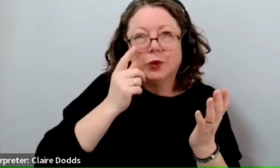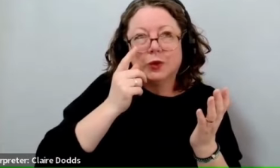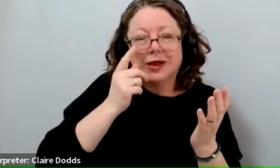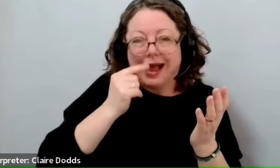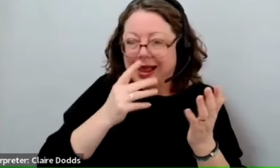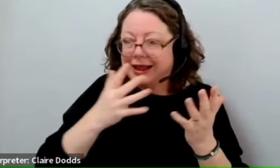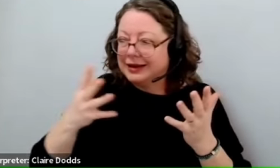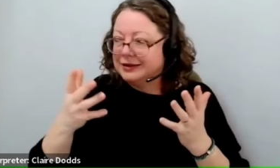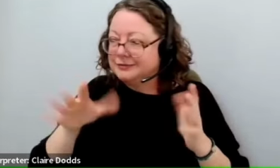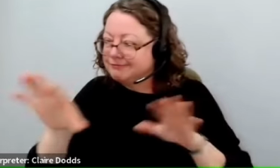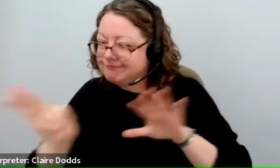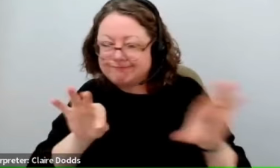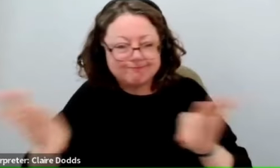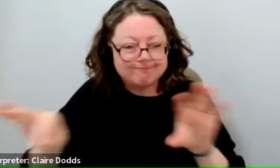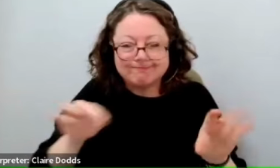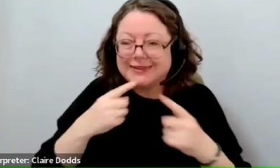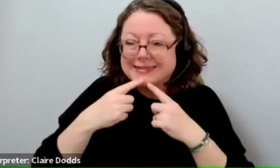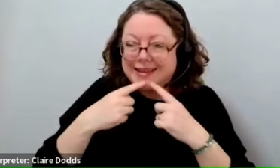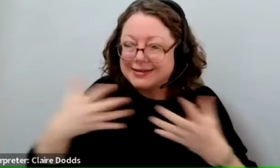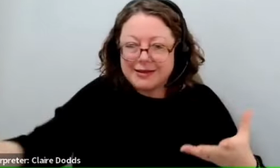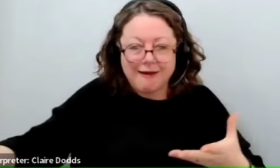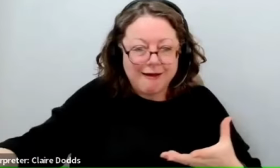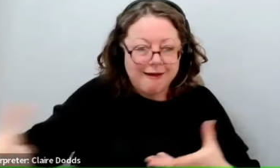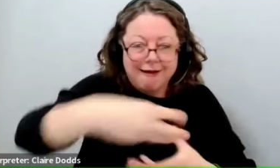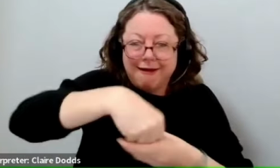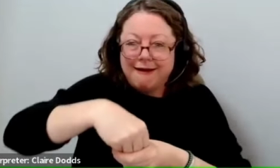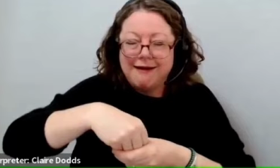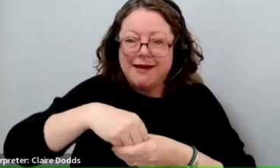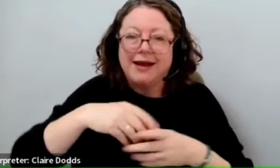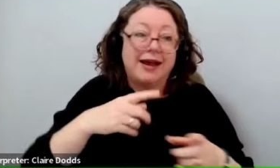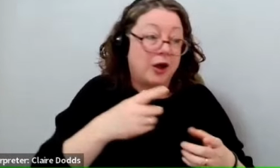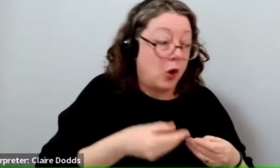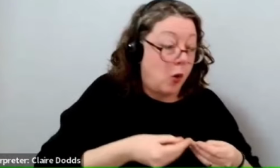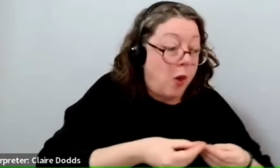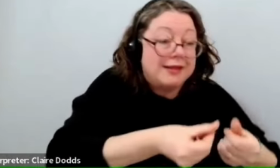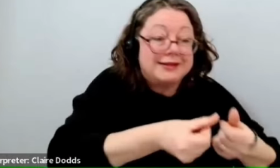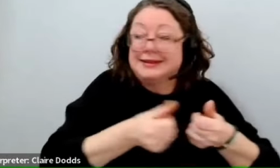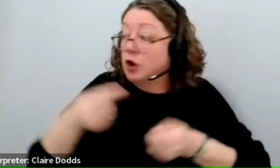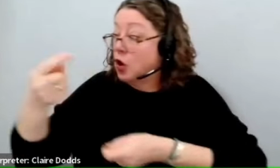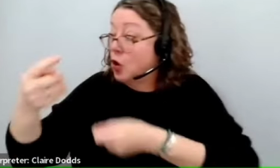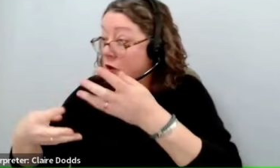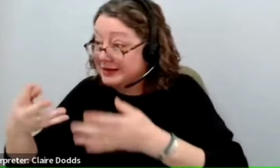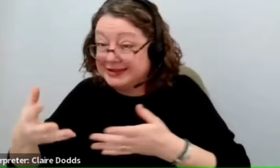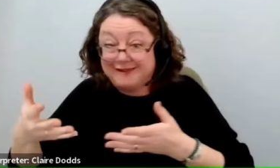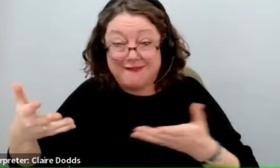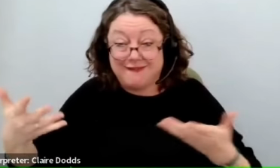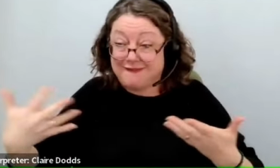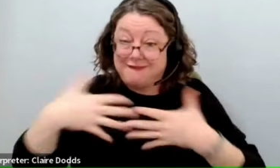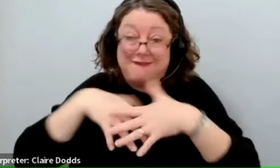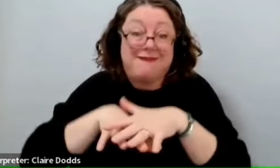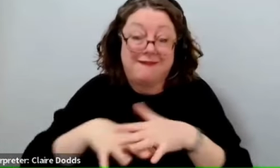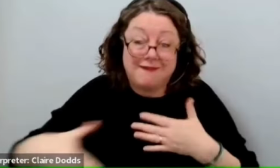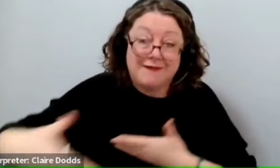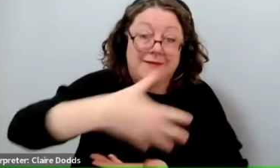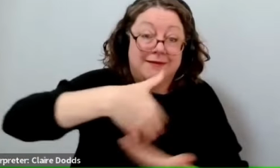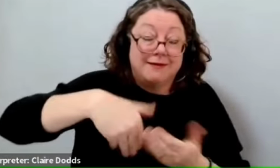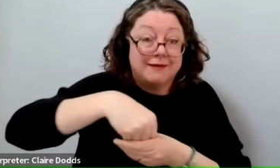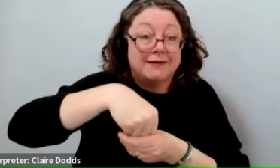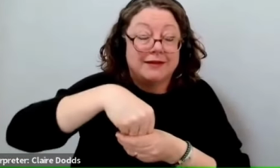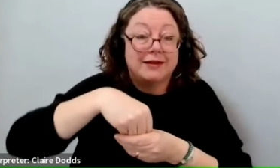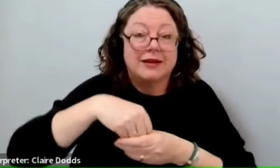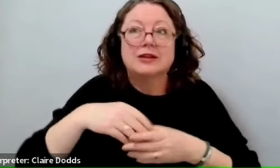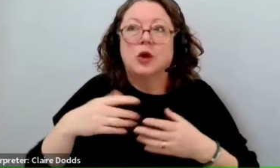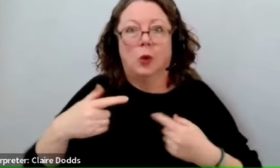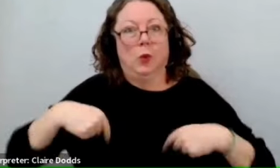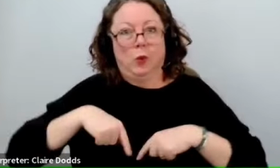to synthesize various different forms of data, both qualitative and quantitative. We do lots of